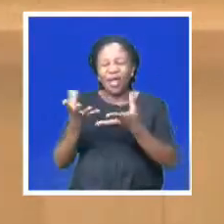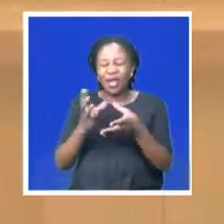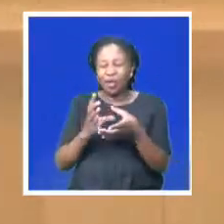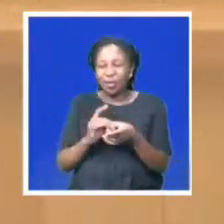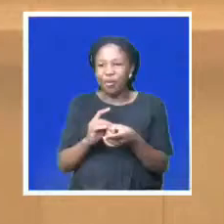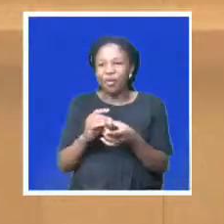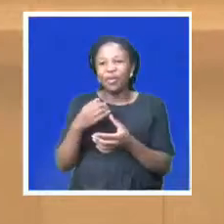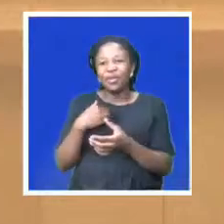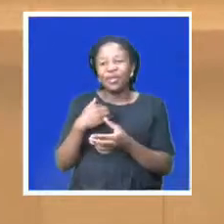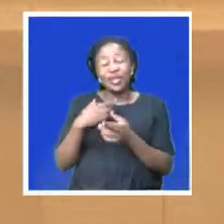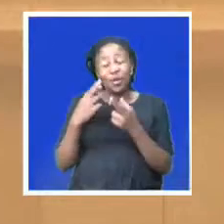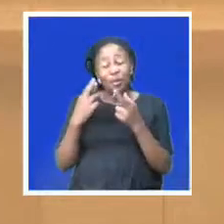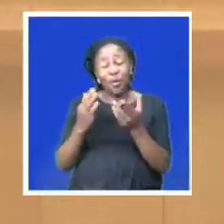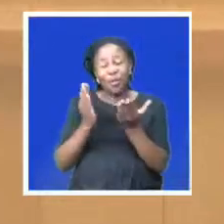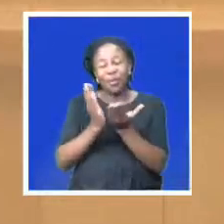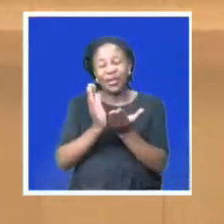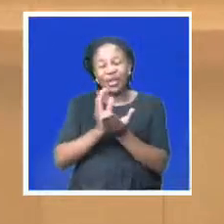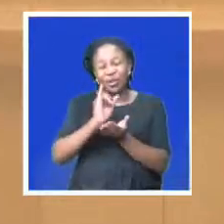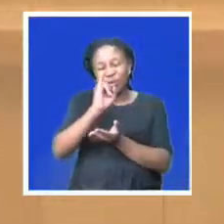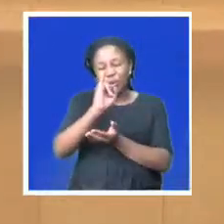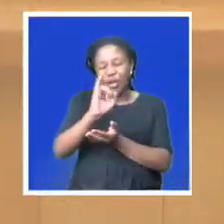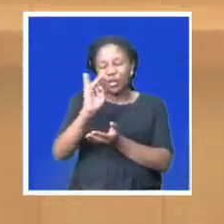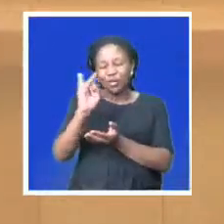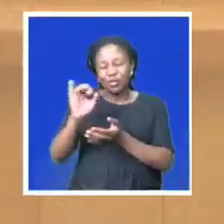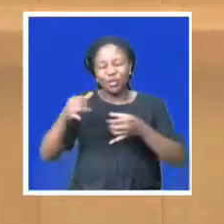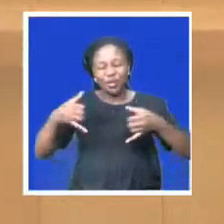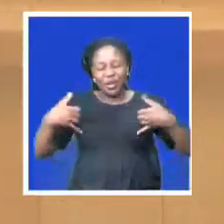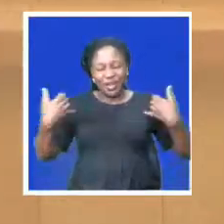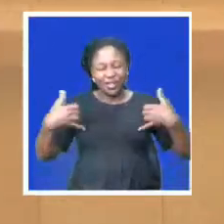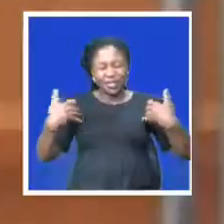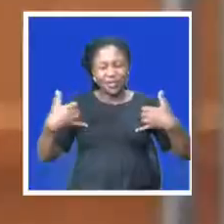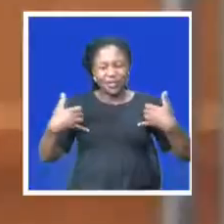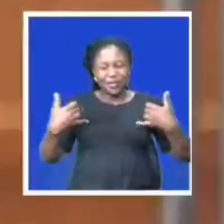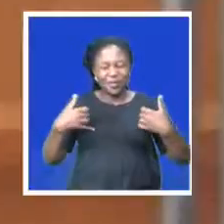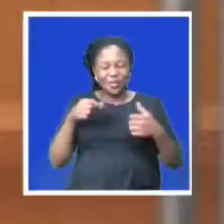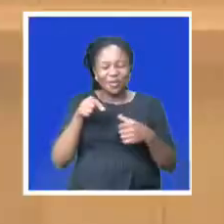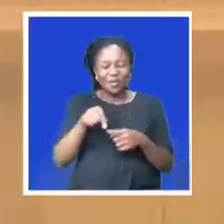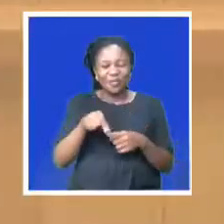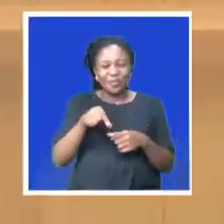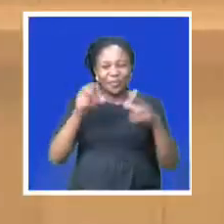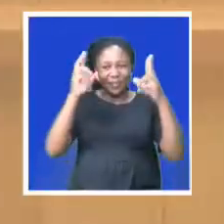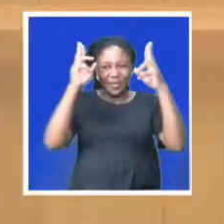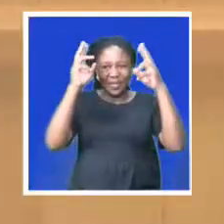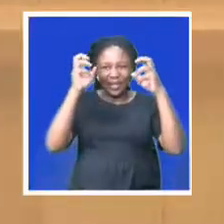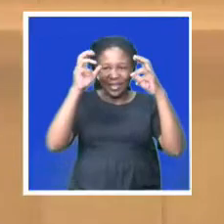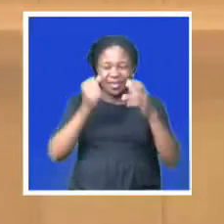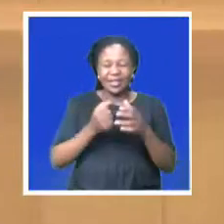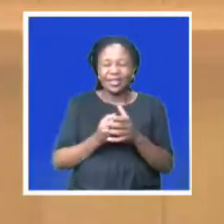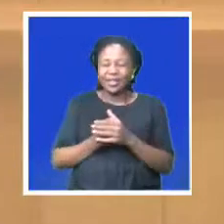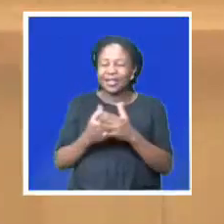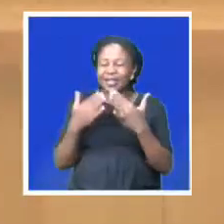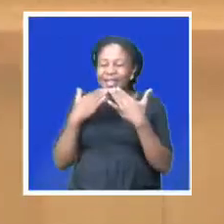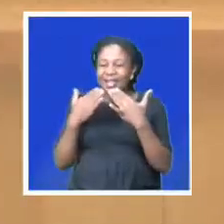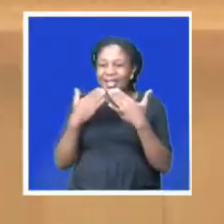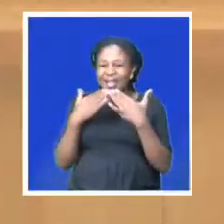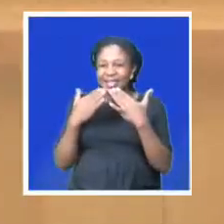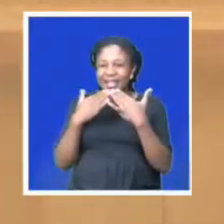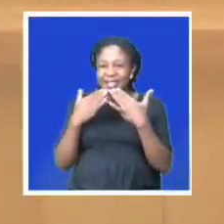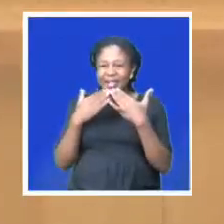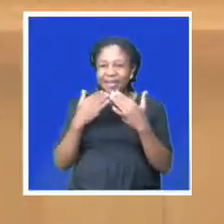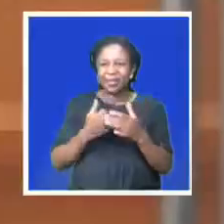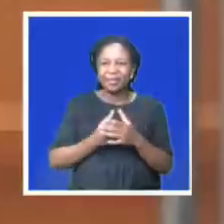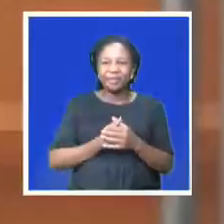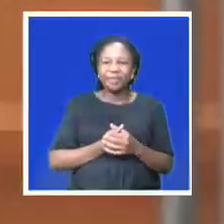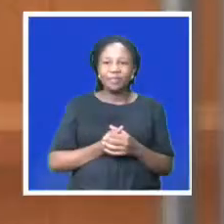and the grade 2s actually enjoyed. I'm sure they did, actually. They enjoyed it. I hope so too. All right. Thank you so much for that. You have a lovely day ahead of